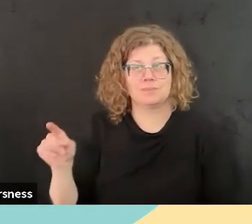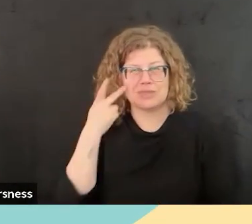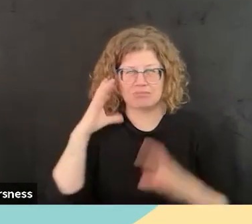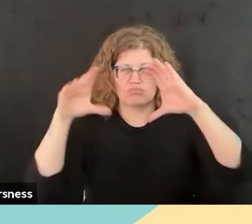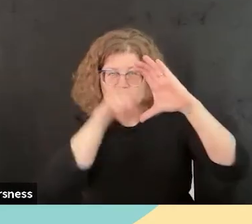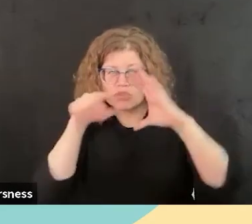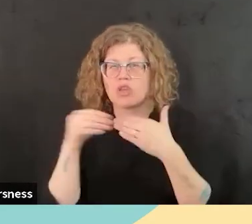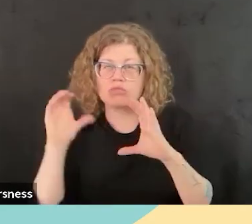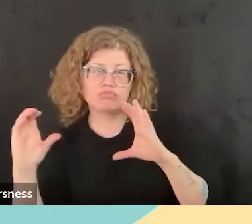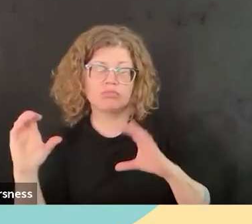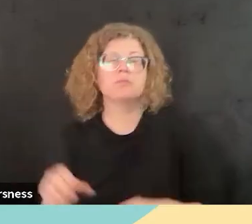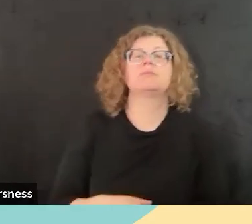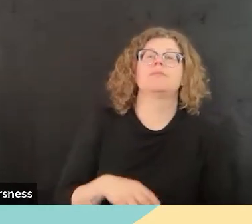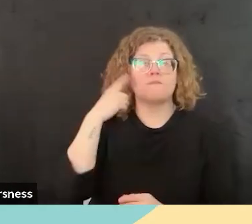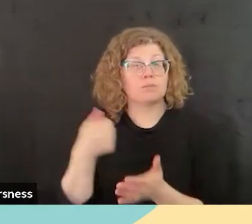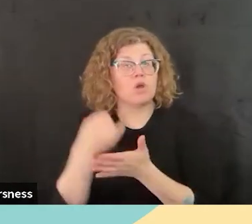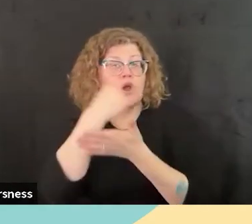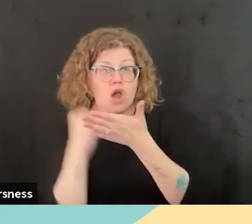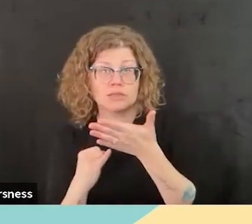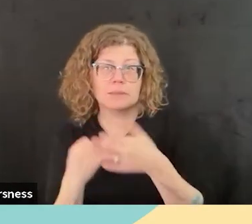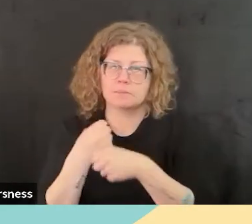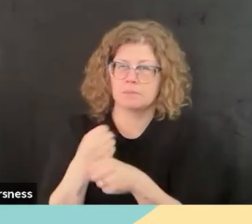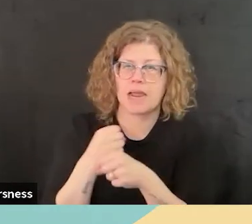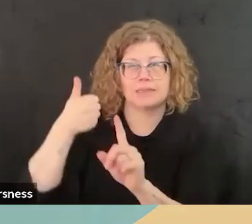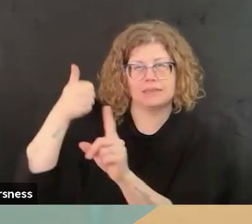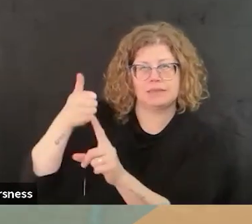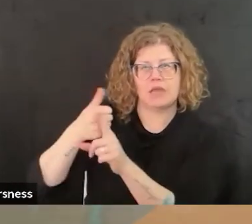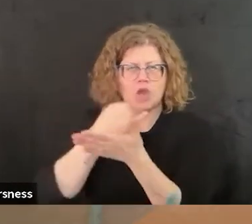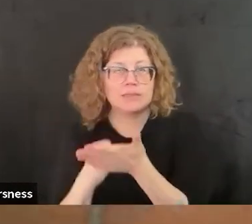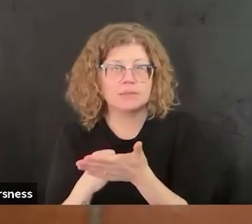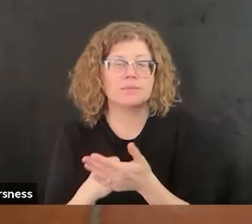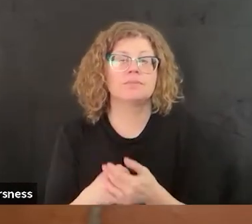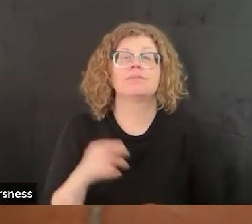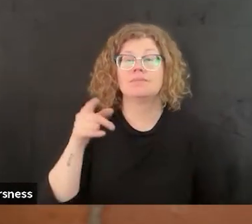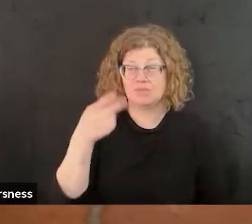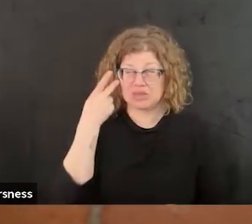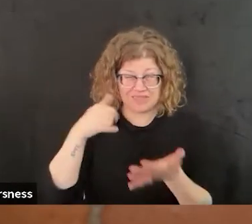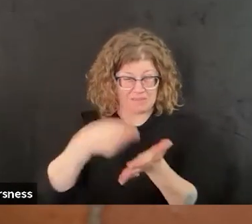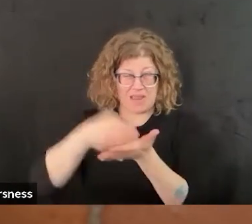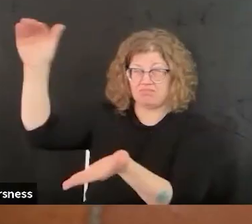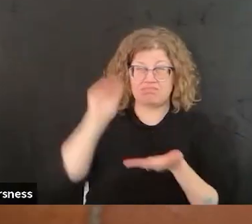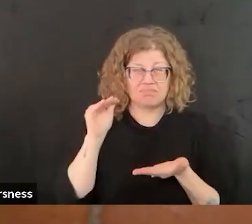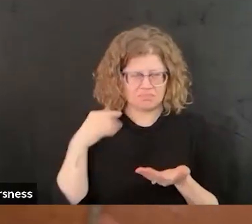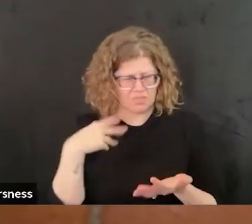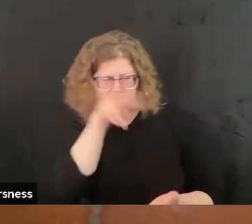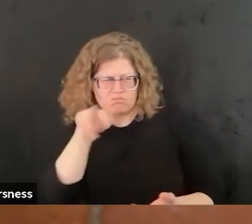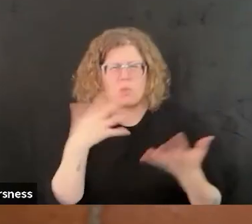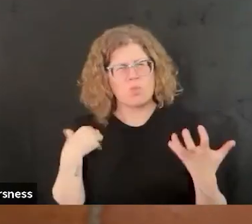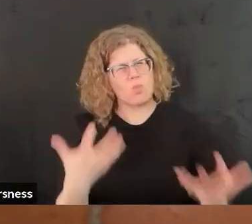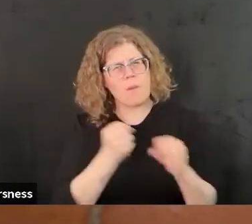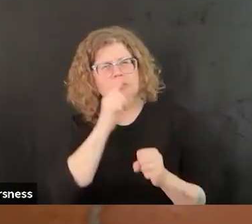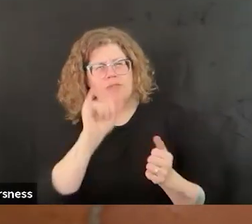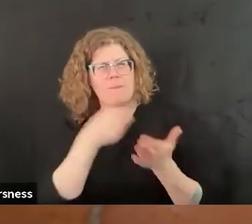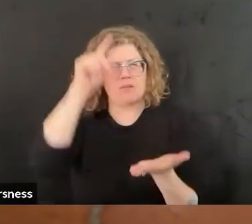that will be delivered fully to the making of the art itself. Now, we want to reserve as much as possible within the